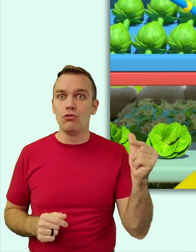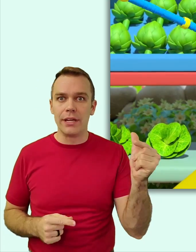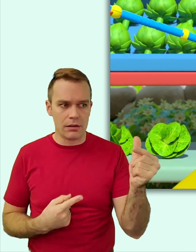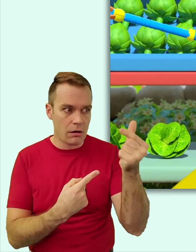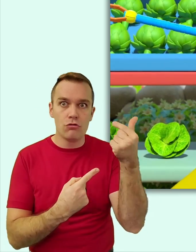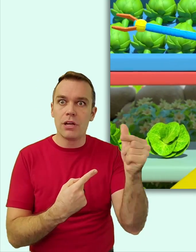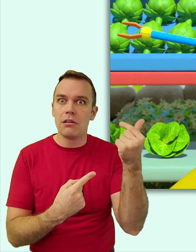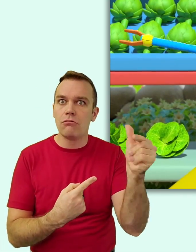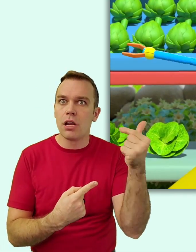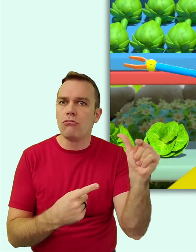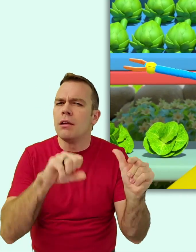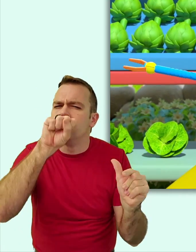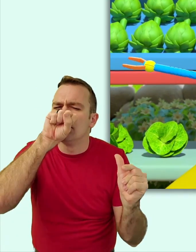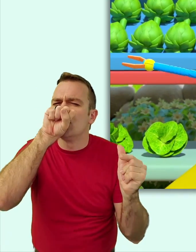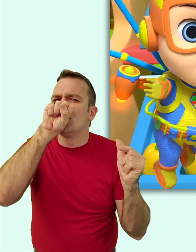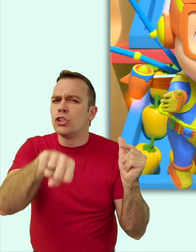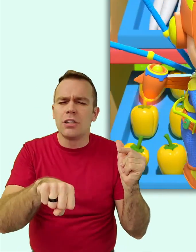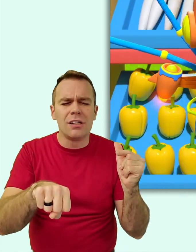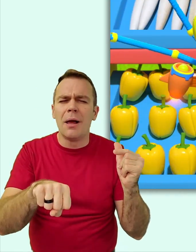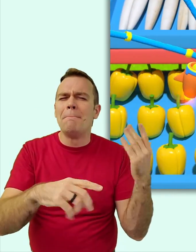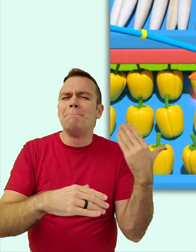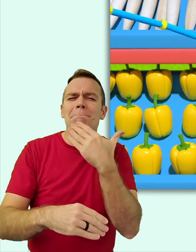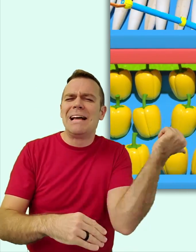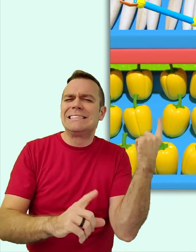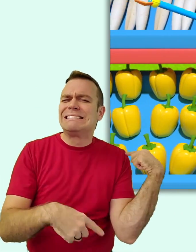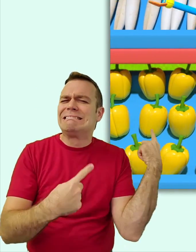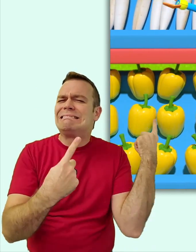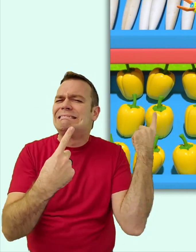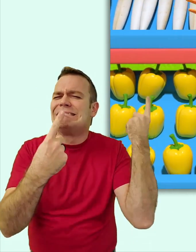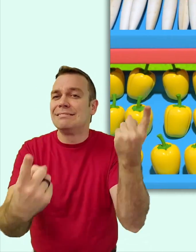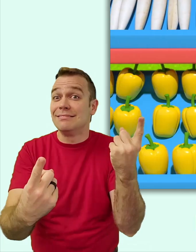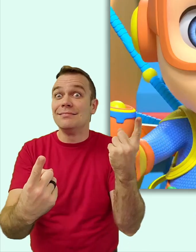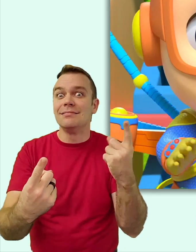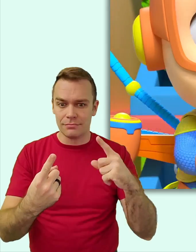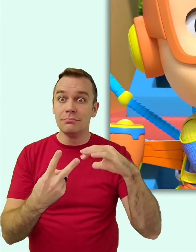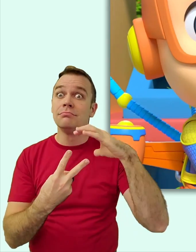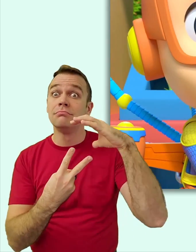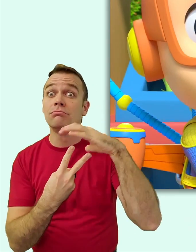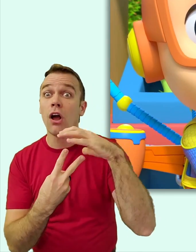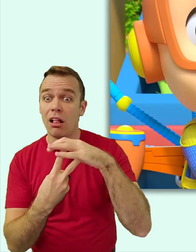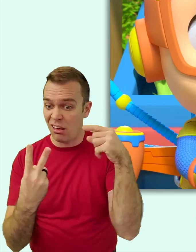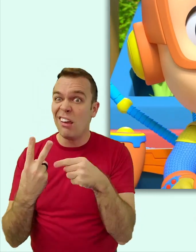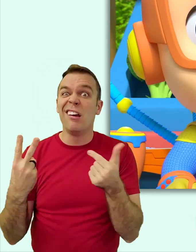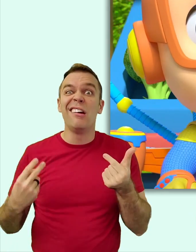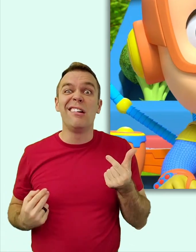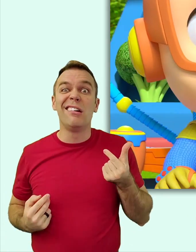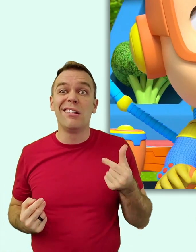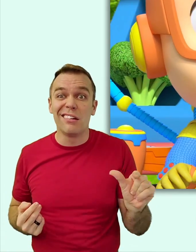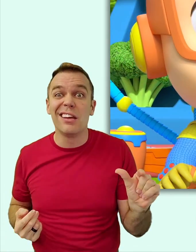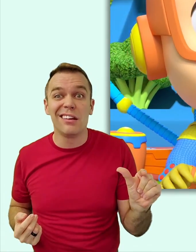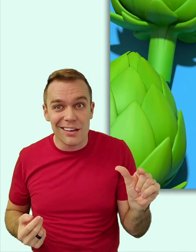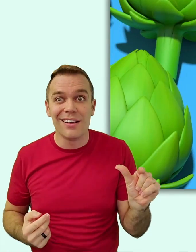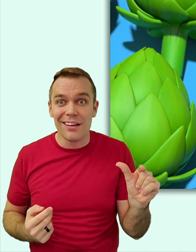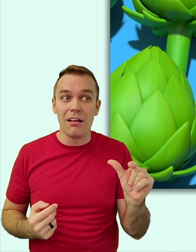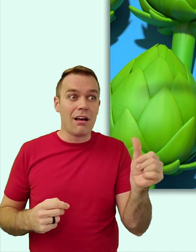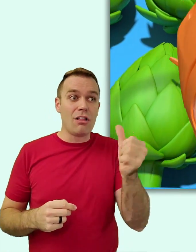Green, green, I love green. It's my favorite color I've ever seen. Broccoli is always